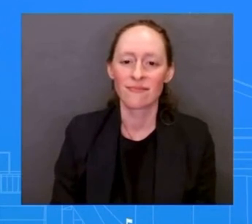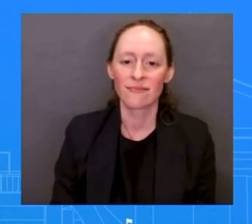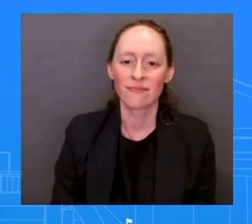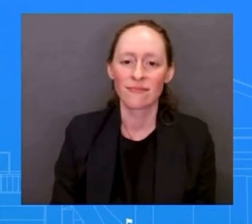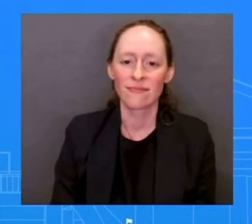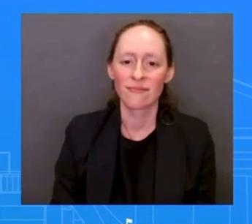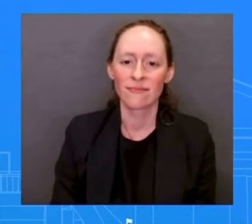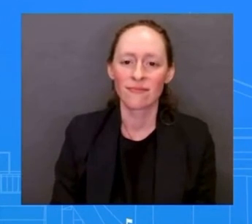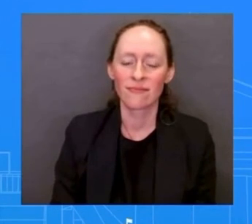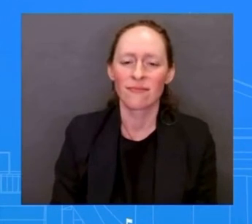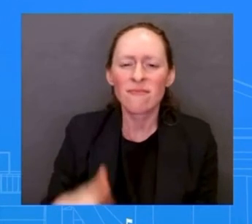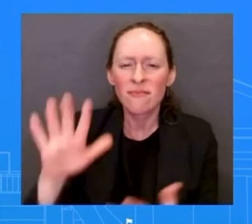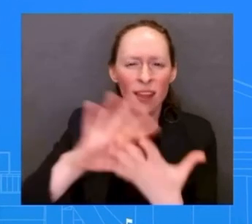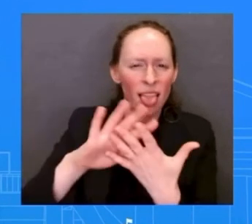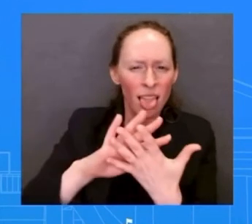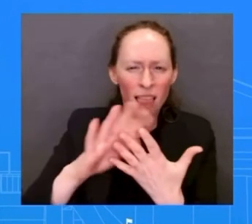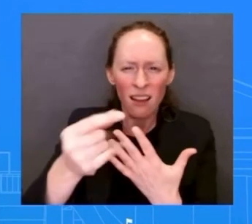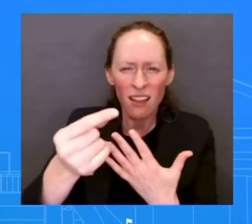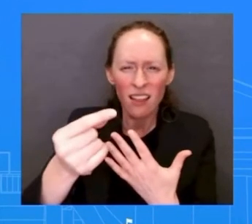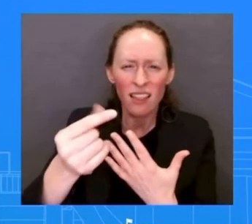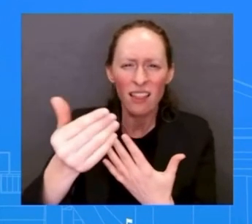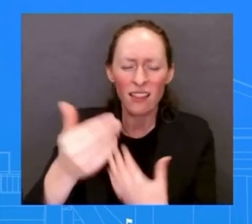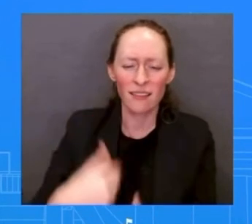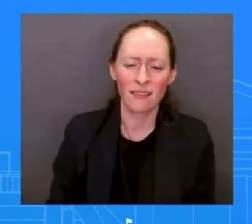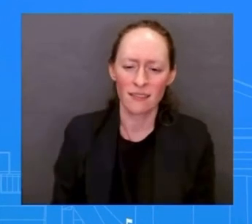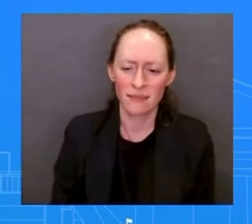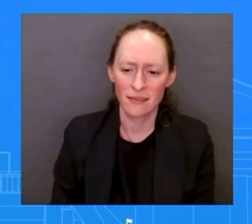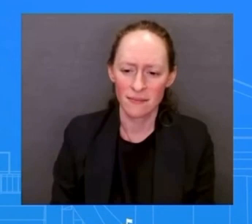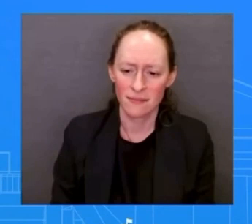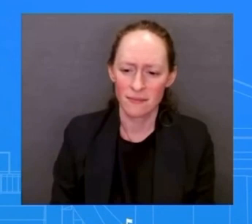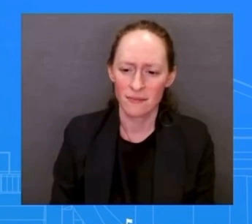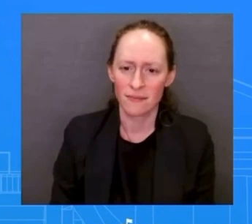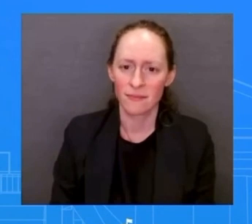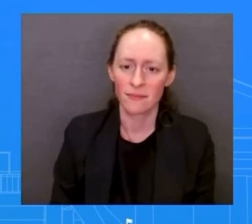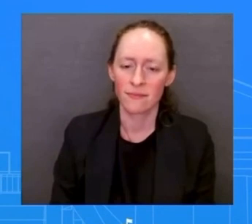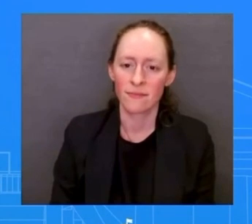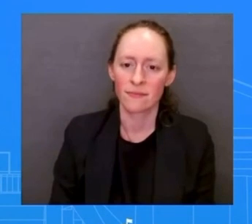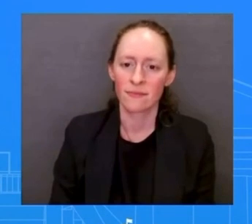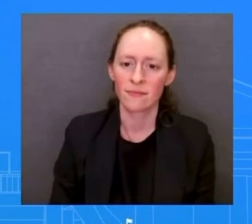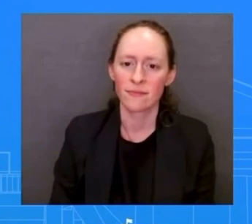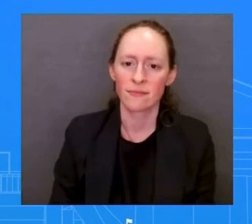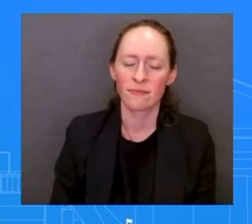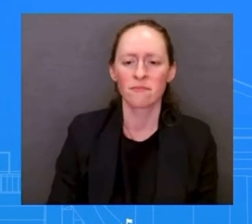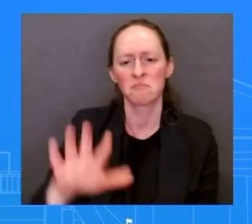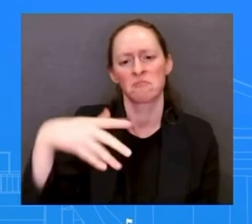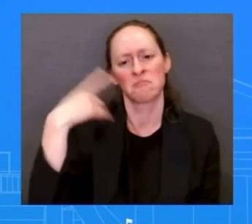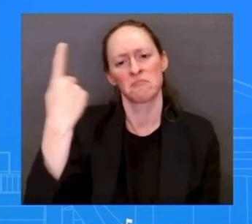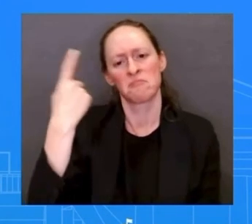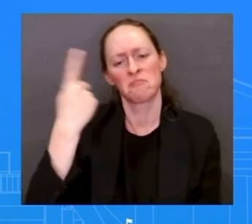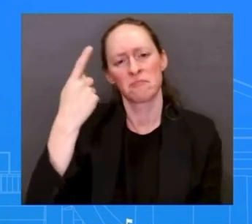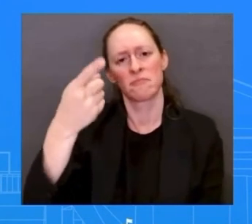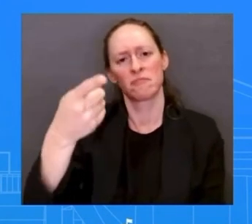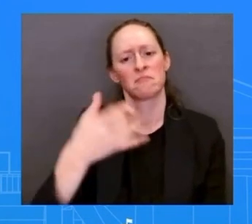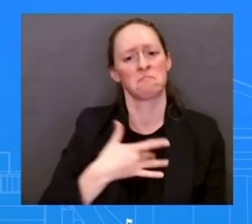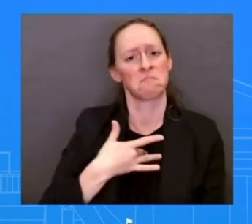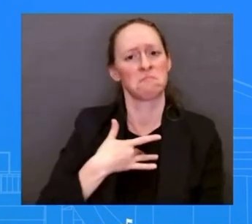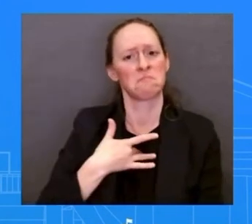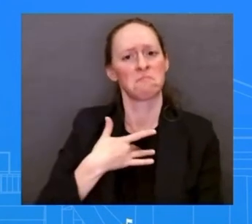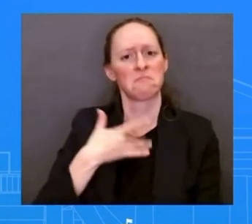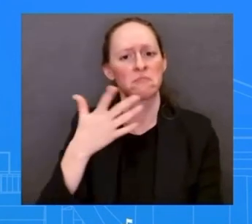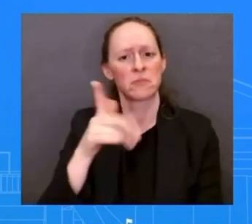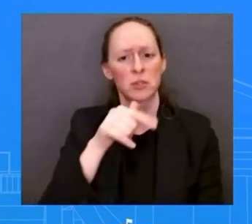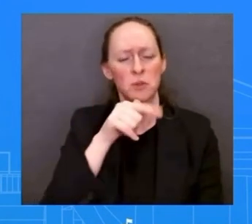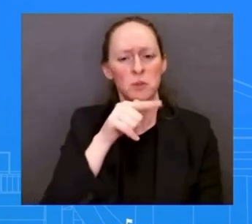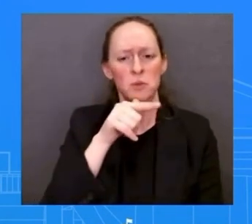time. Like you have a clear sense of who this actually impacts this decision today? I mean, I don't have like a number